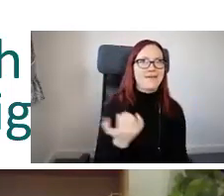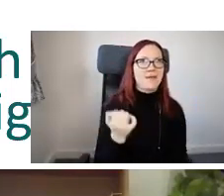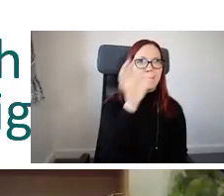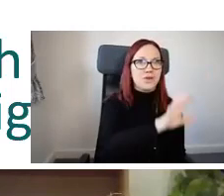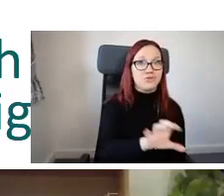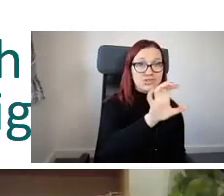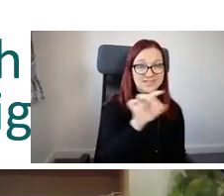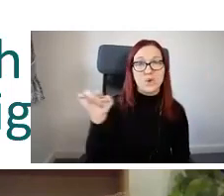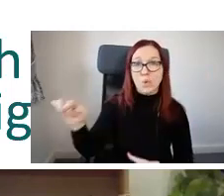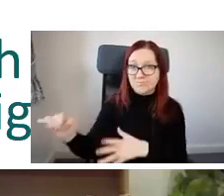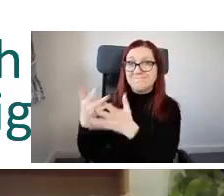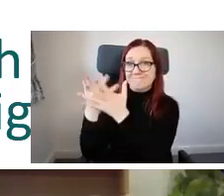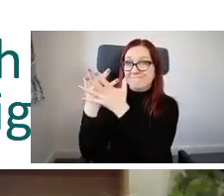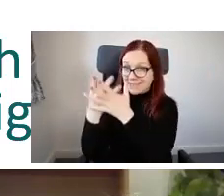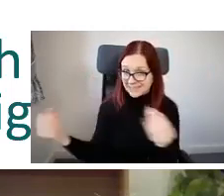research gap there.